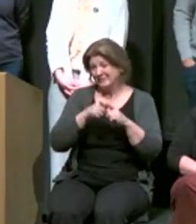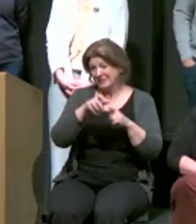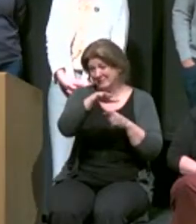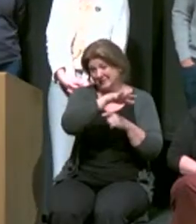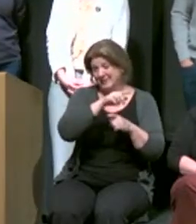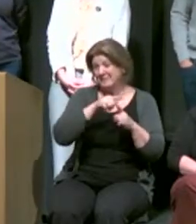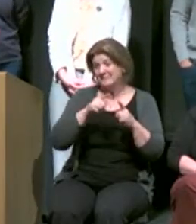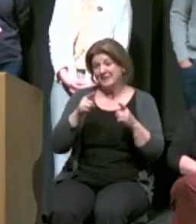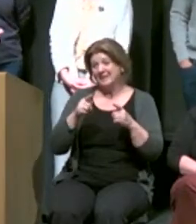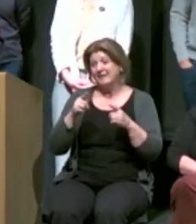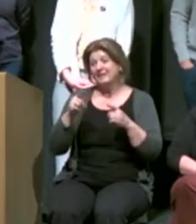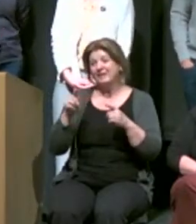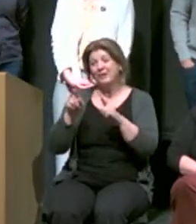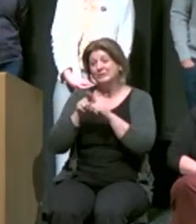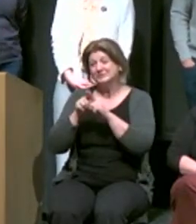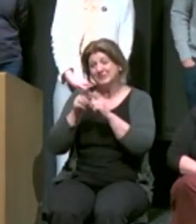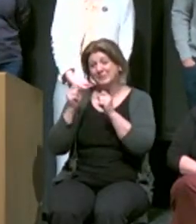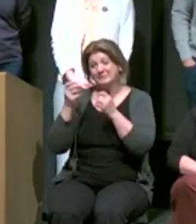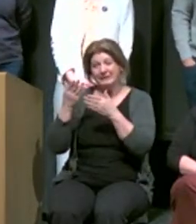then they make lots of baby deer.